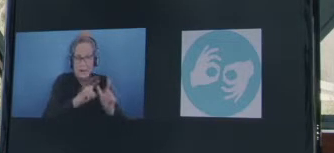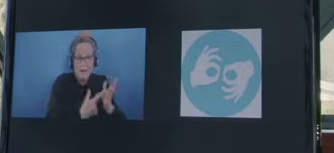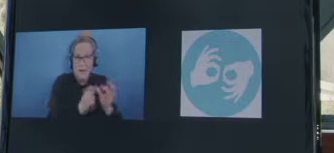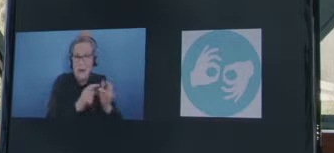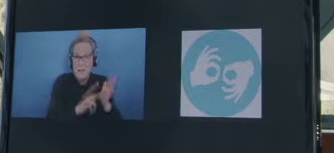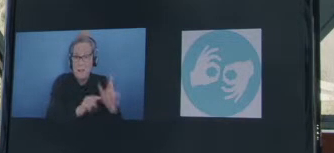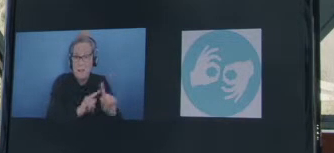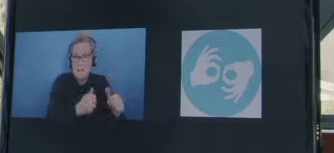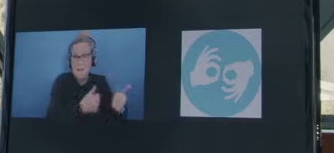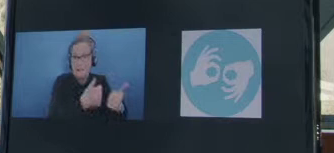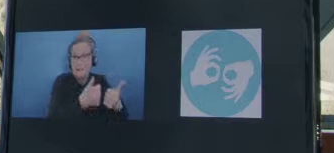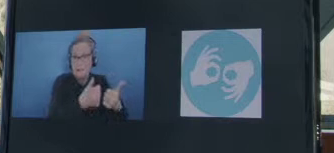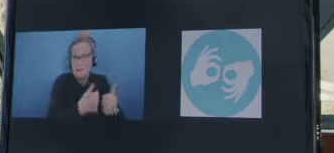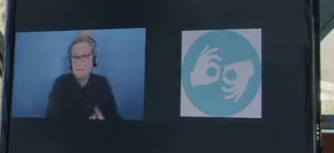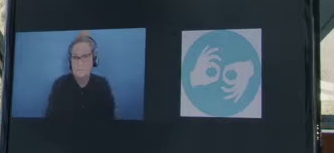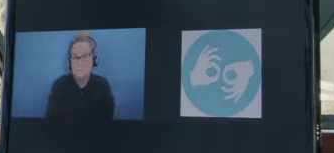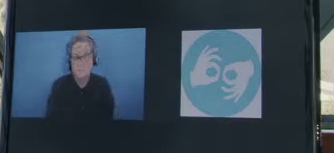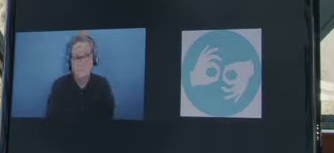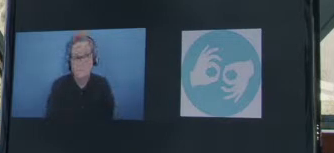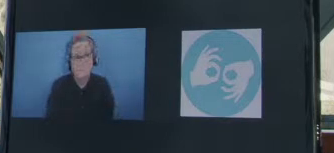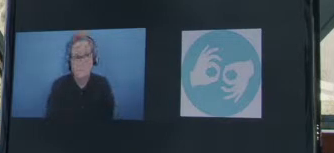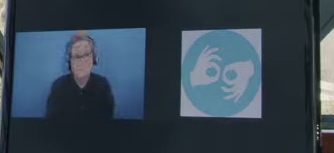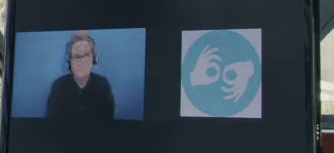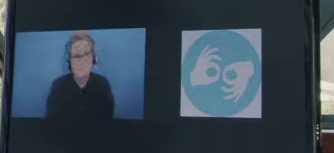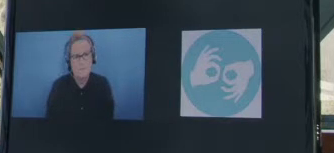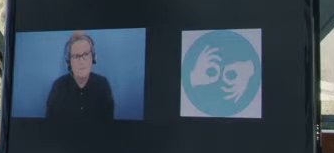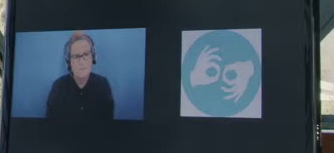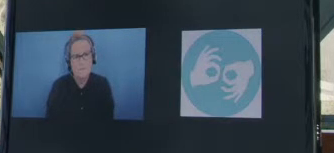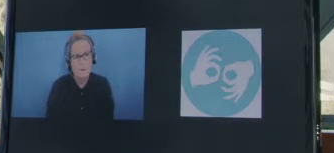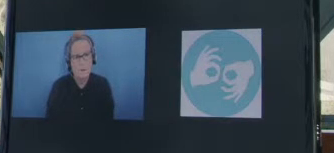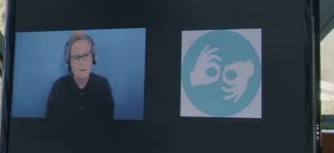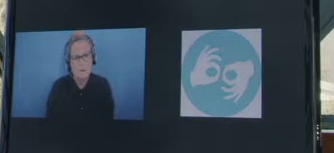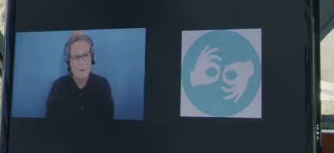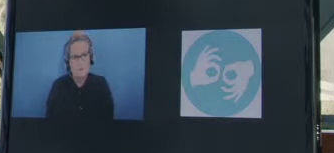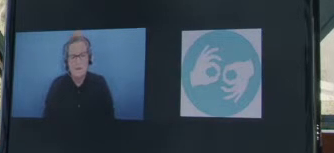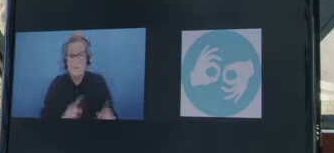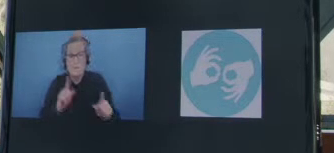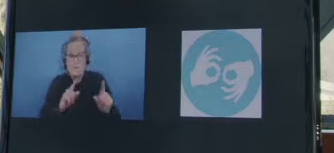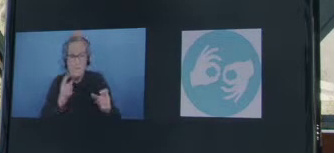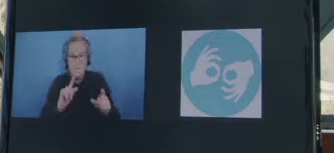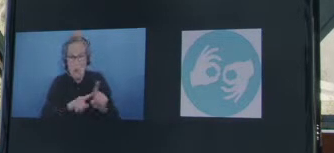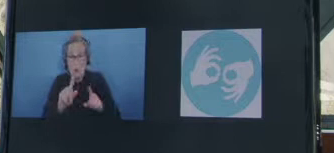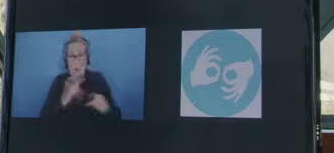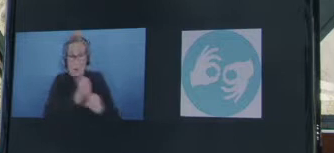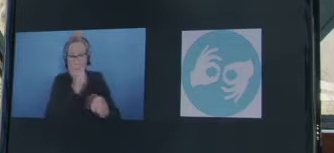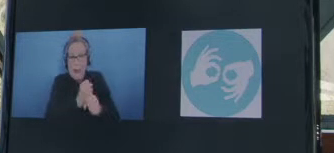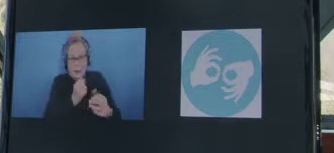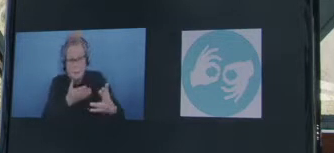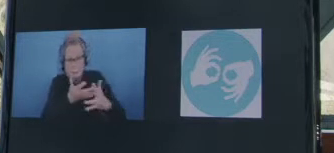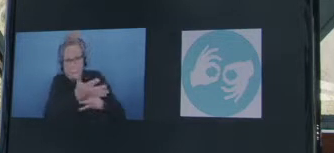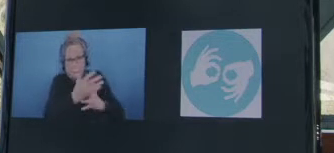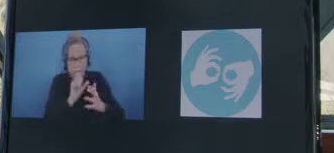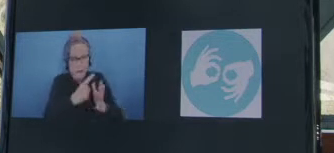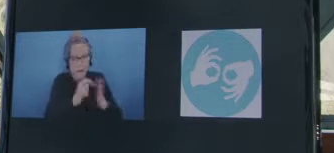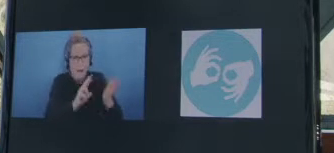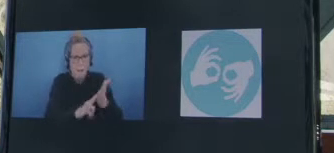Almost most things that we manufacture somehow passes through activated carbon because it can capture impurities from